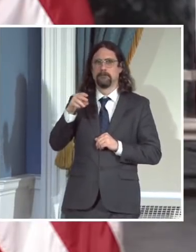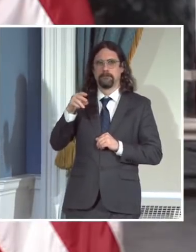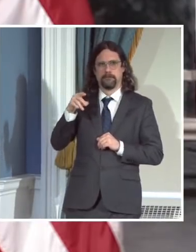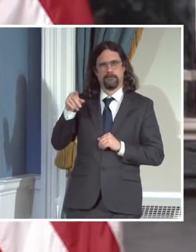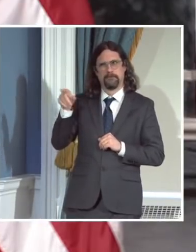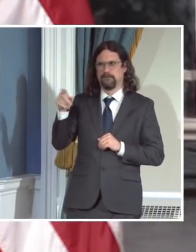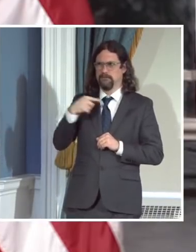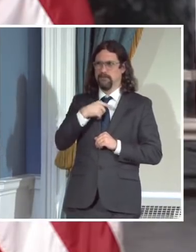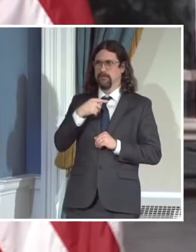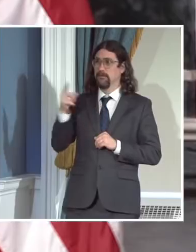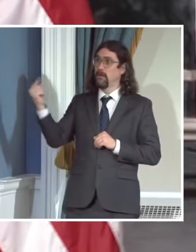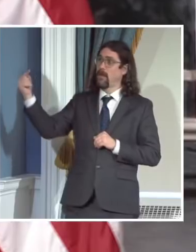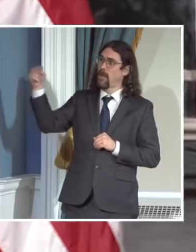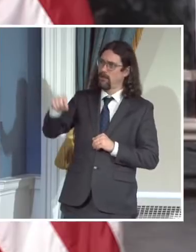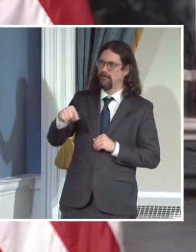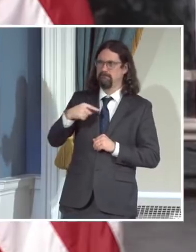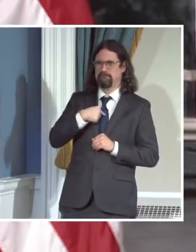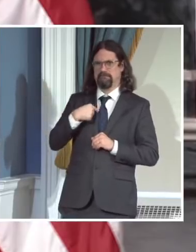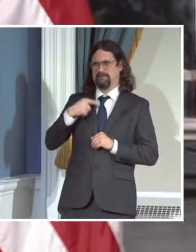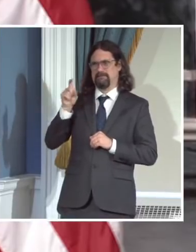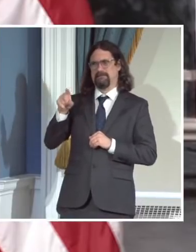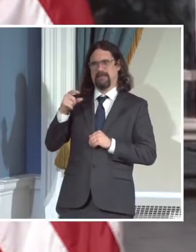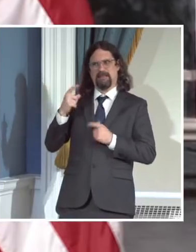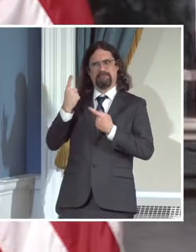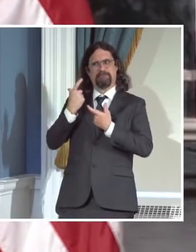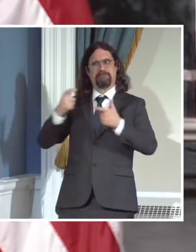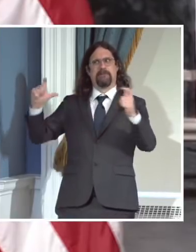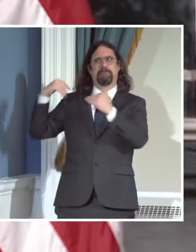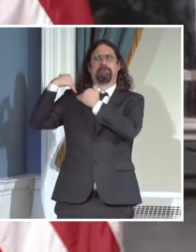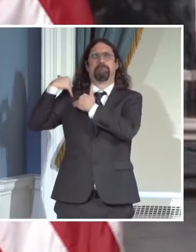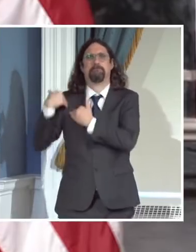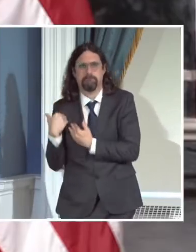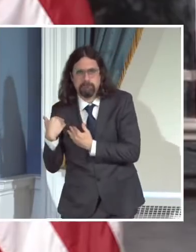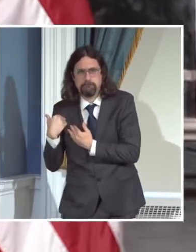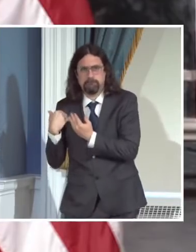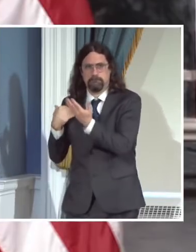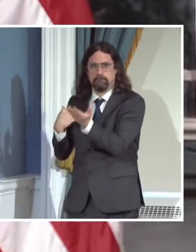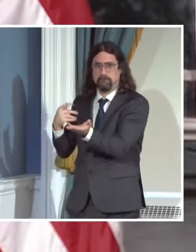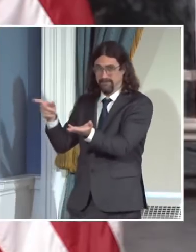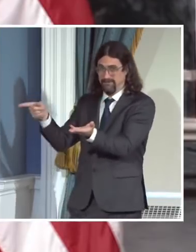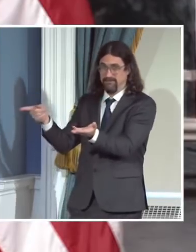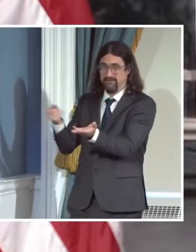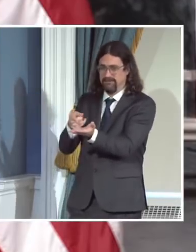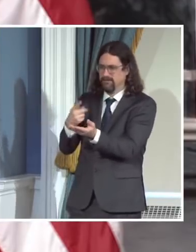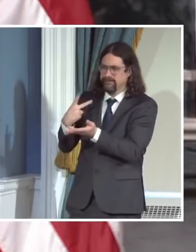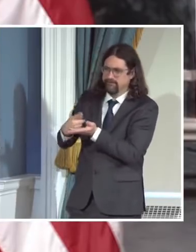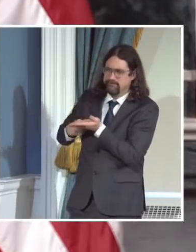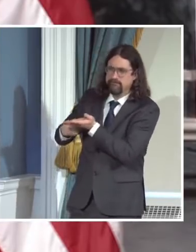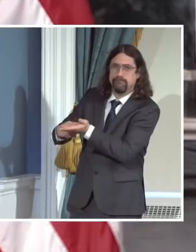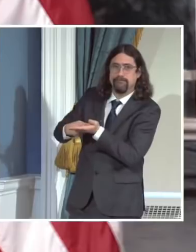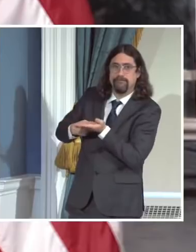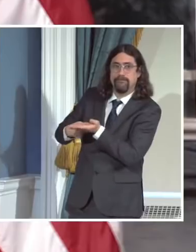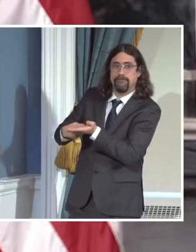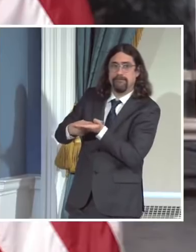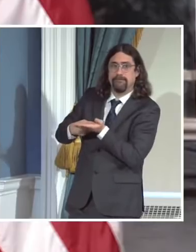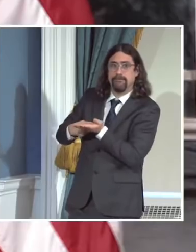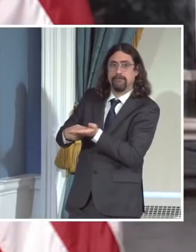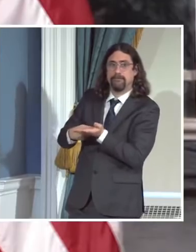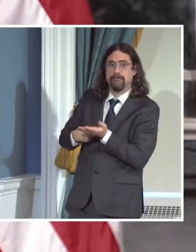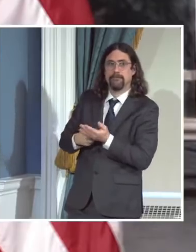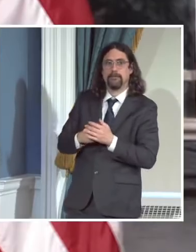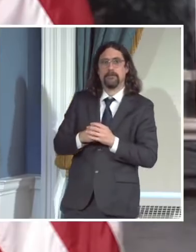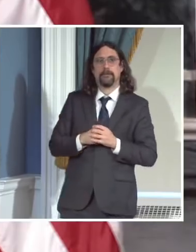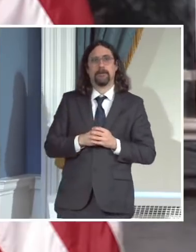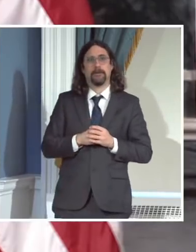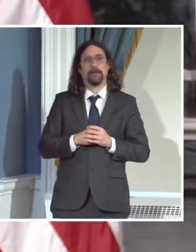about all the ways he knows this city, and he knows this city so well from his 35 plus years on our